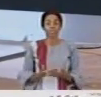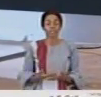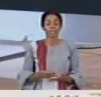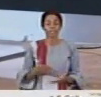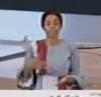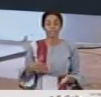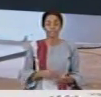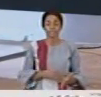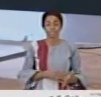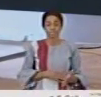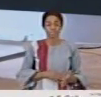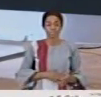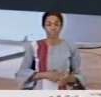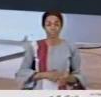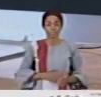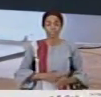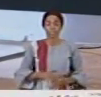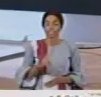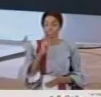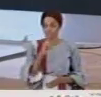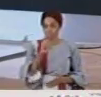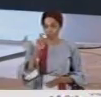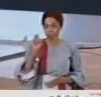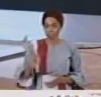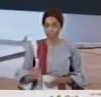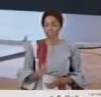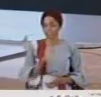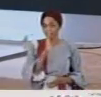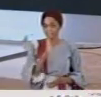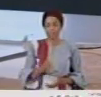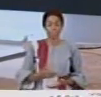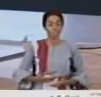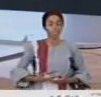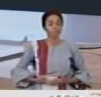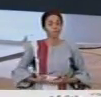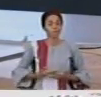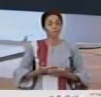born again. Amen. You must.